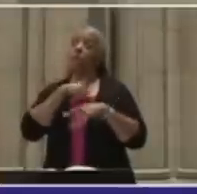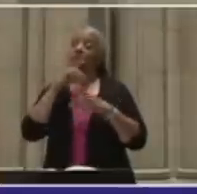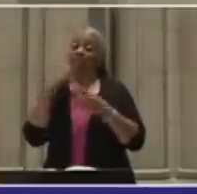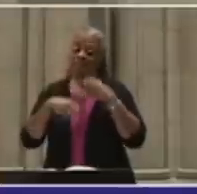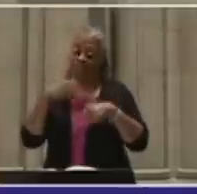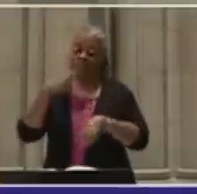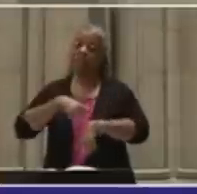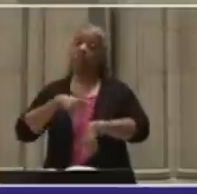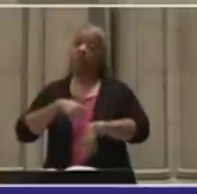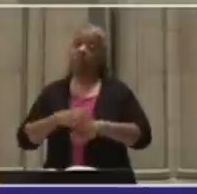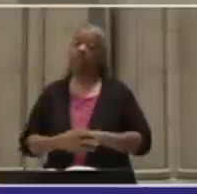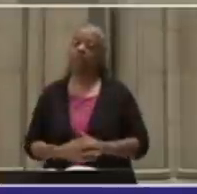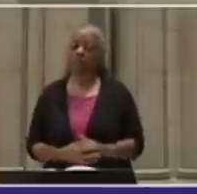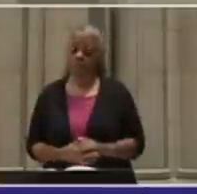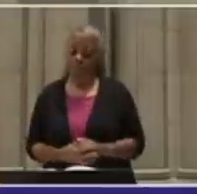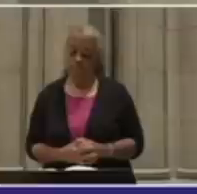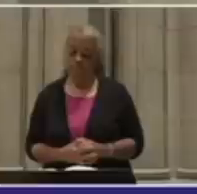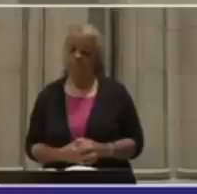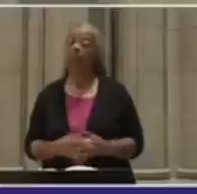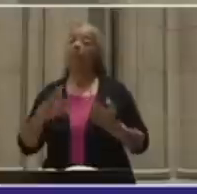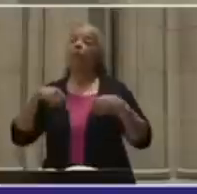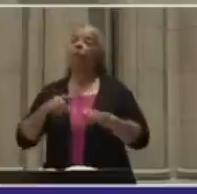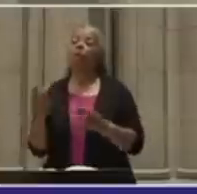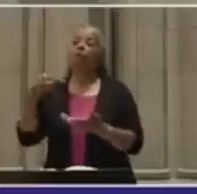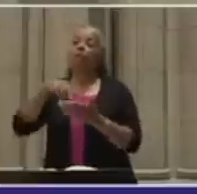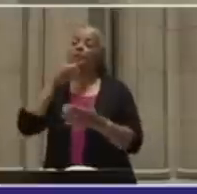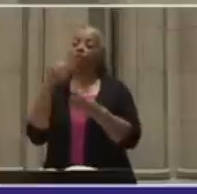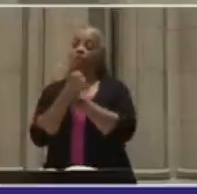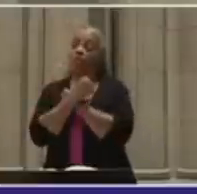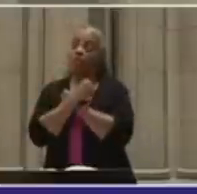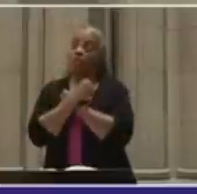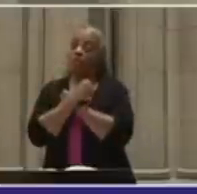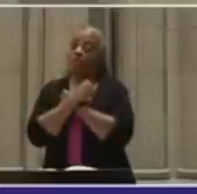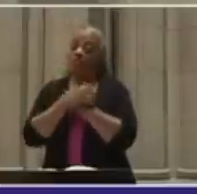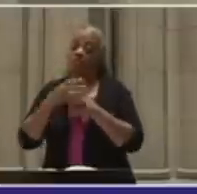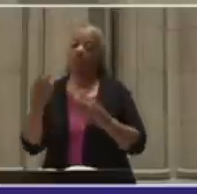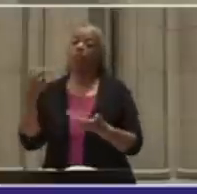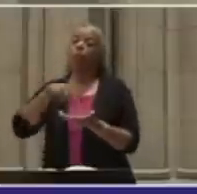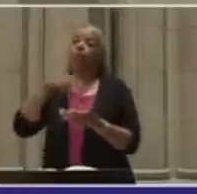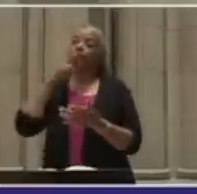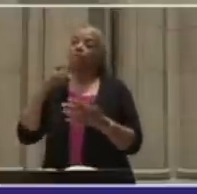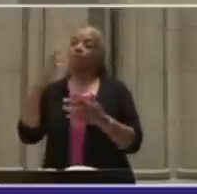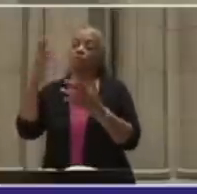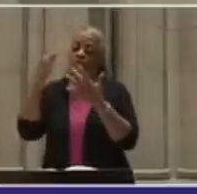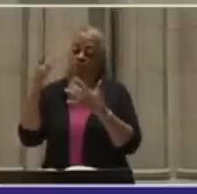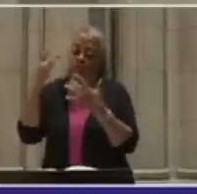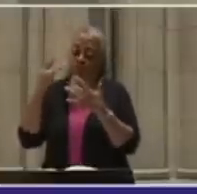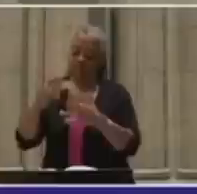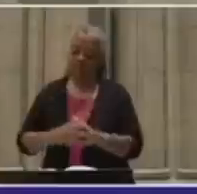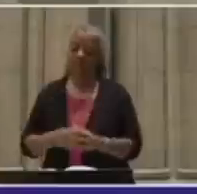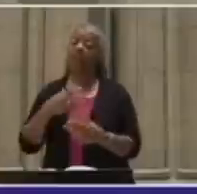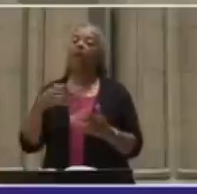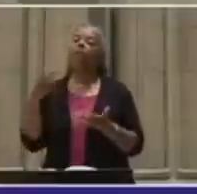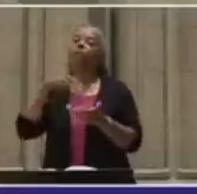difficult times as we stand for love, we stand for mercy,